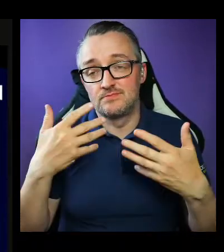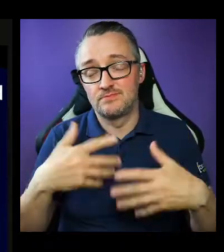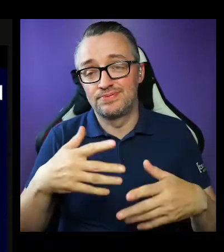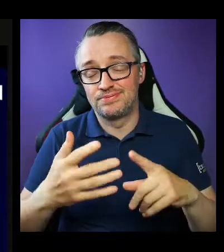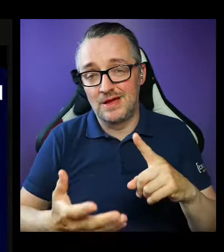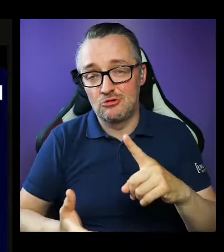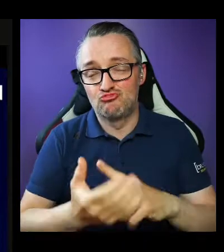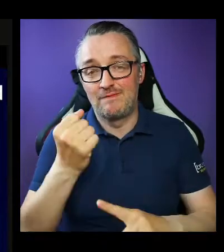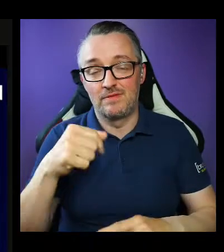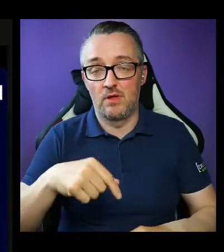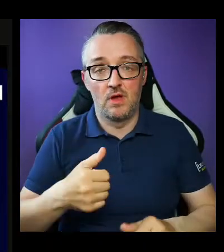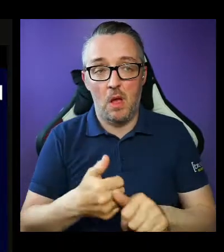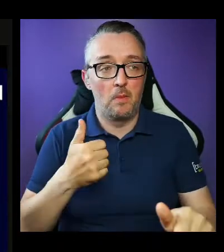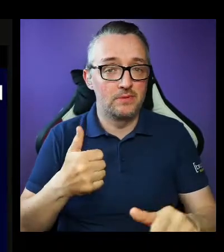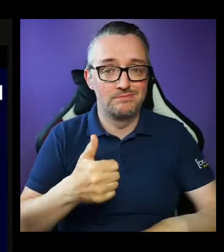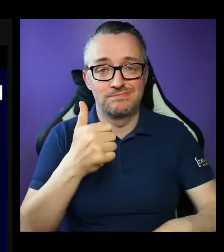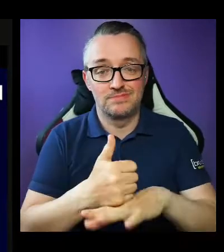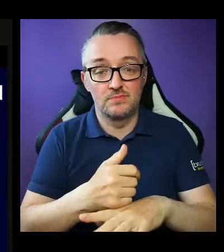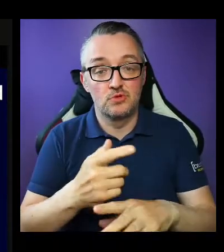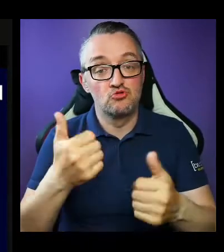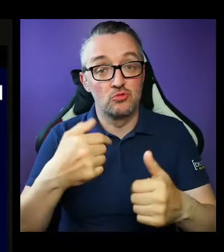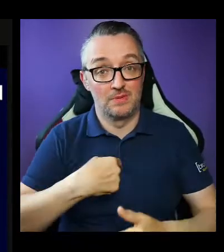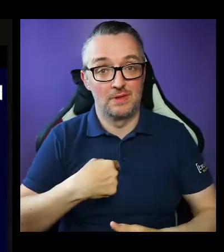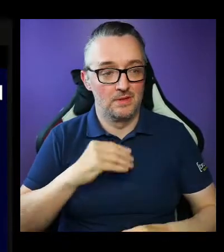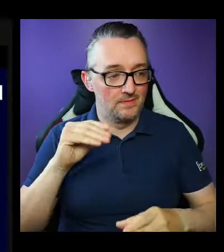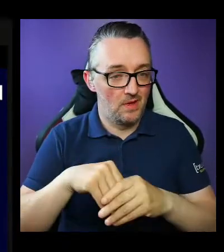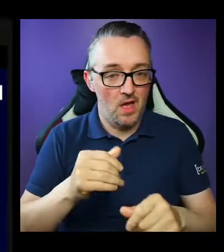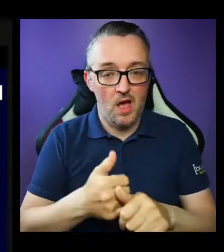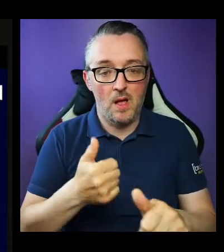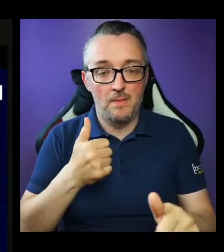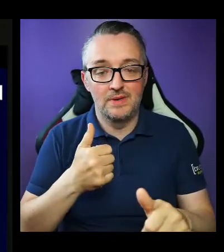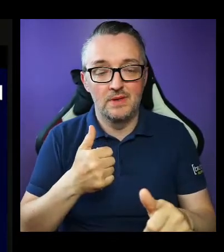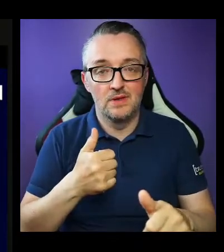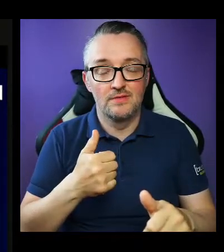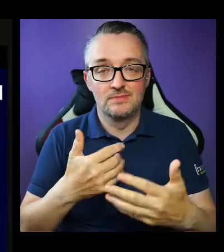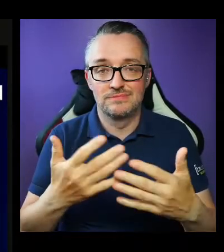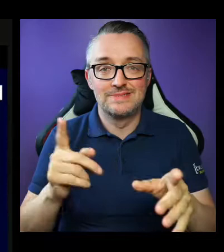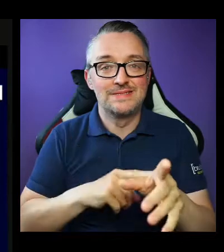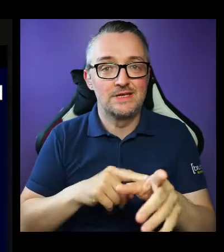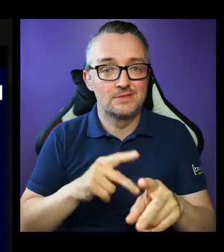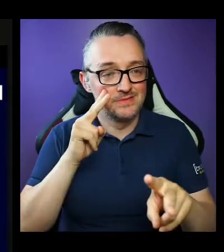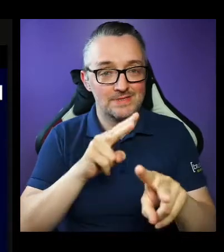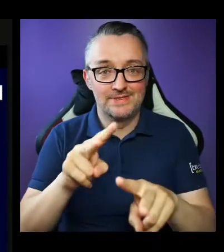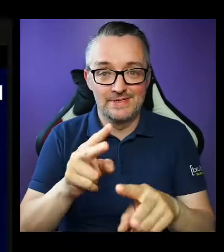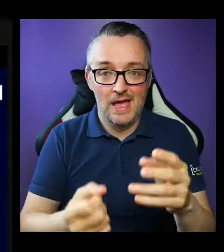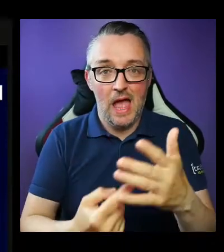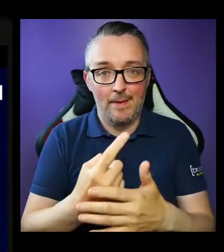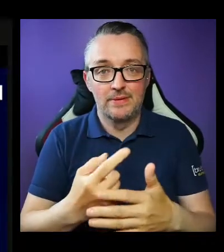for the company, and was great for me being part of the company for so many years to see this